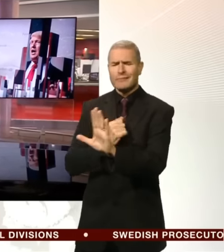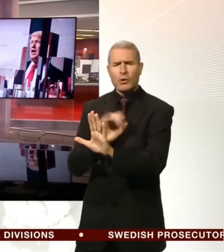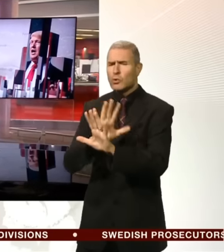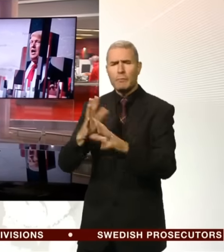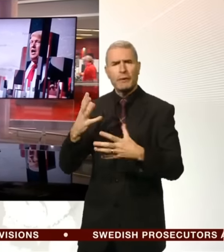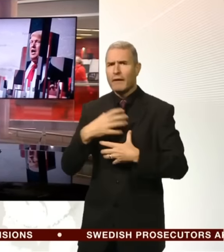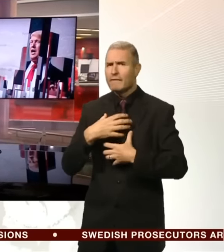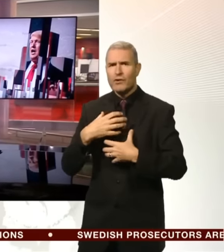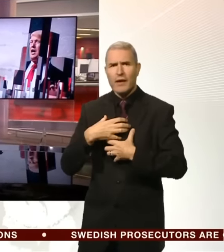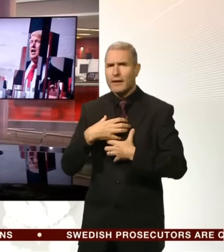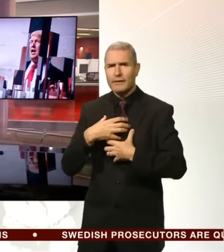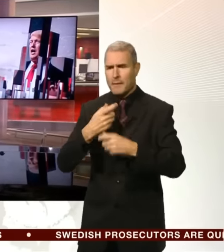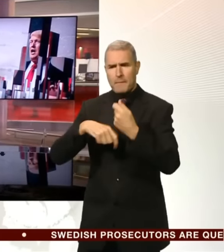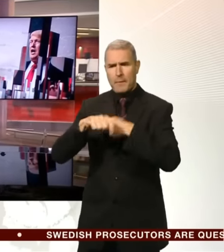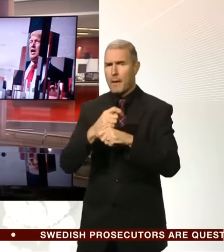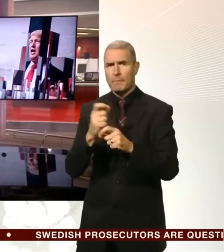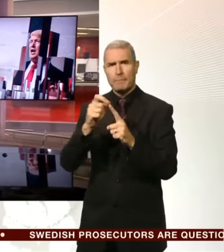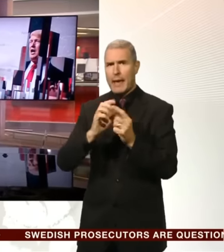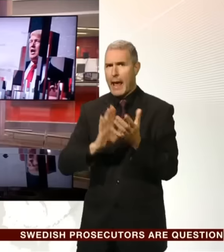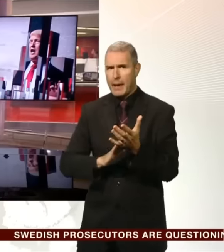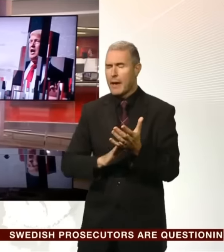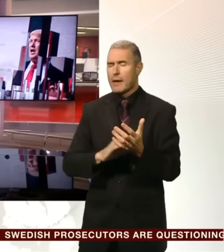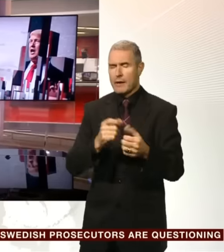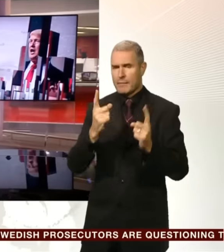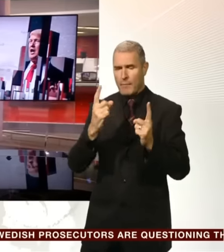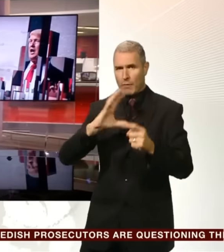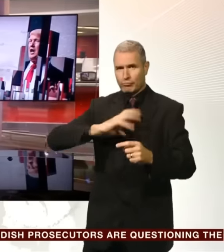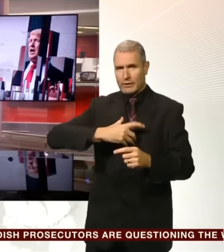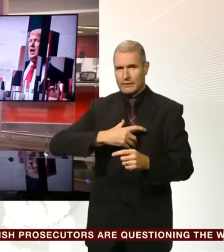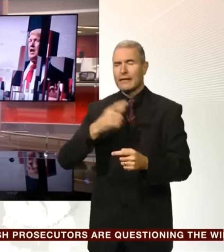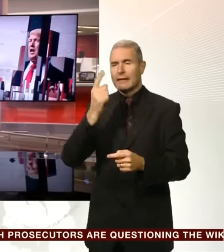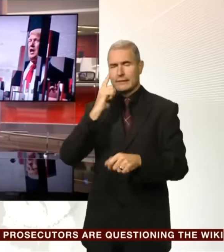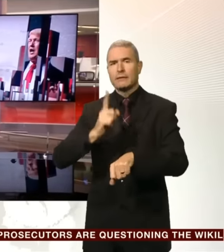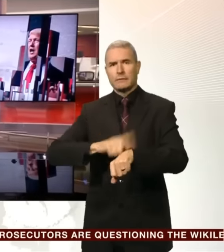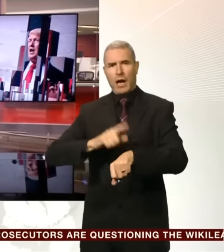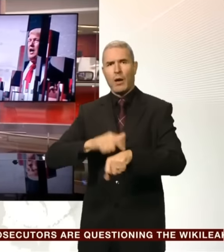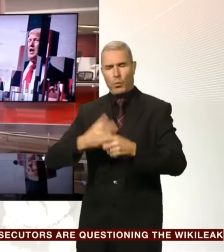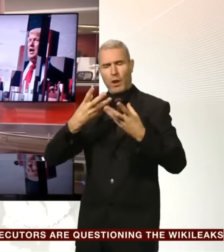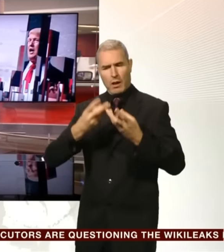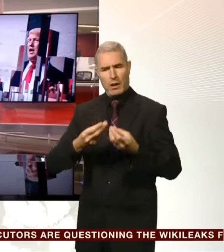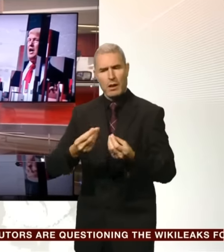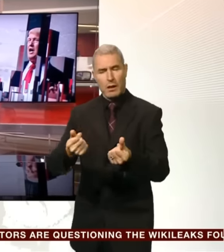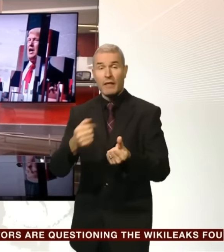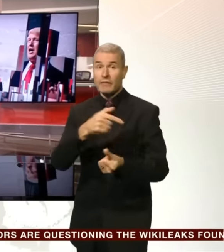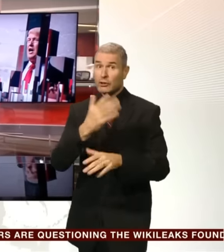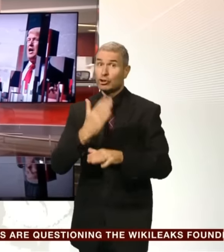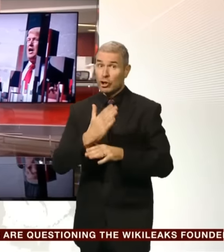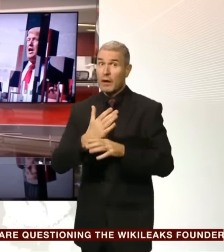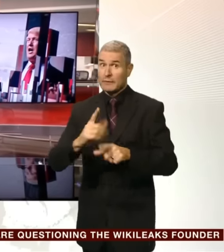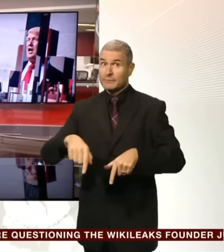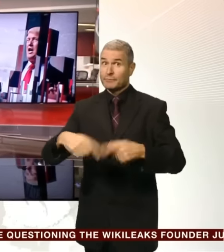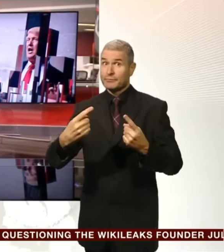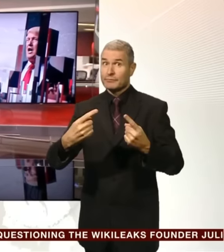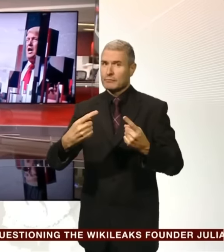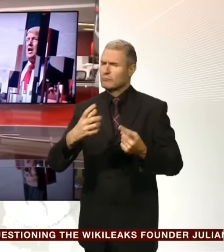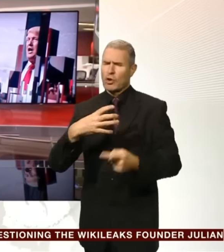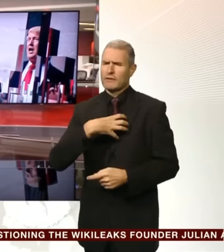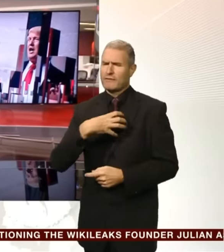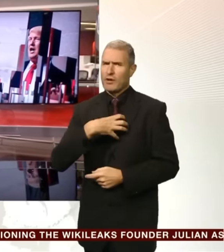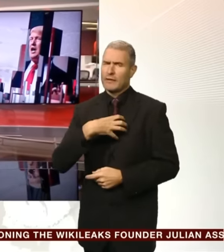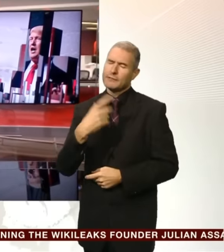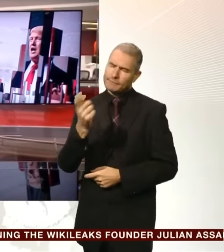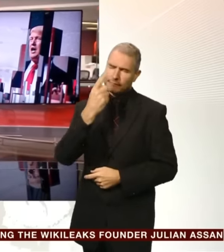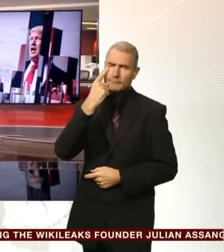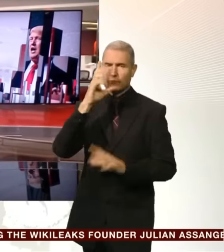of his presidency and suggested that time will heal divisions. He said the new job was a big challenge, but he wasn't scared. From Washington,